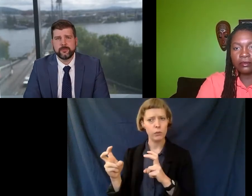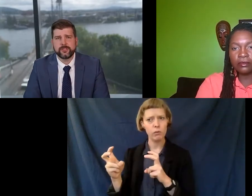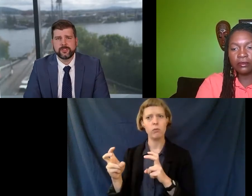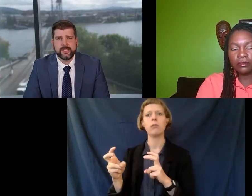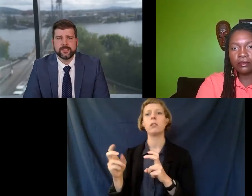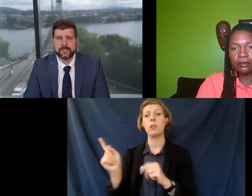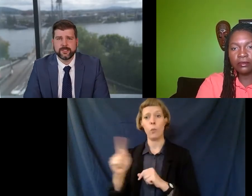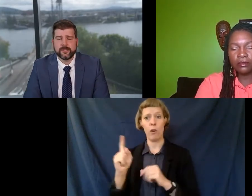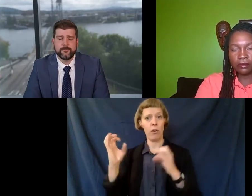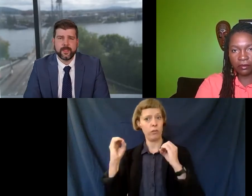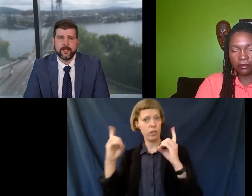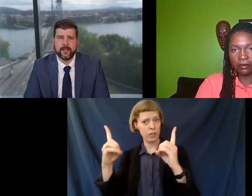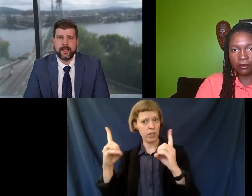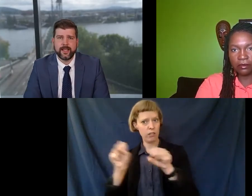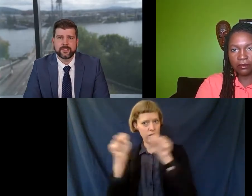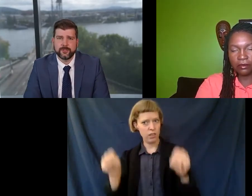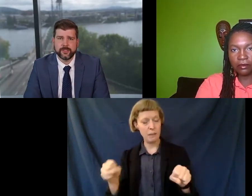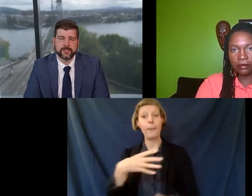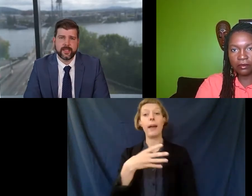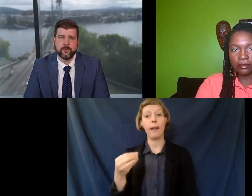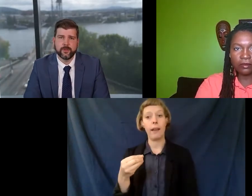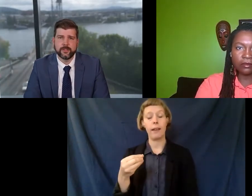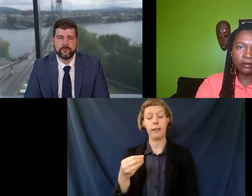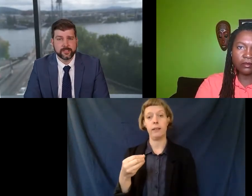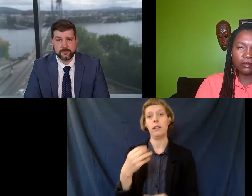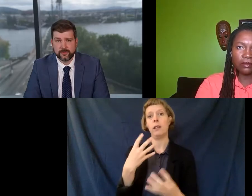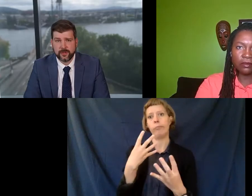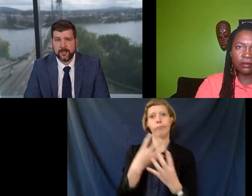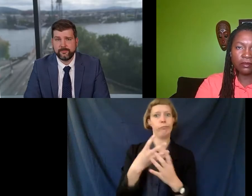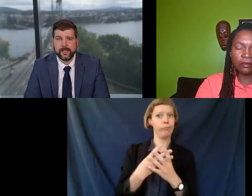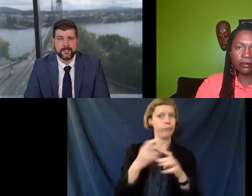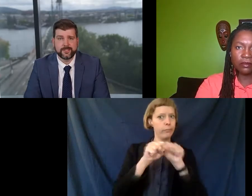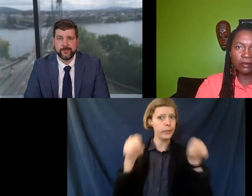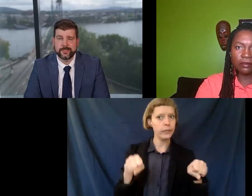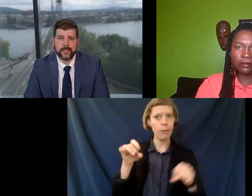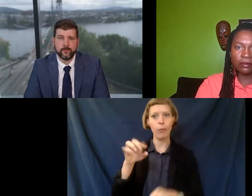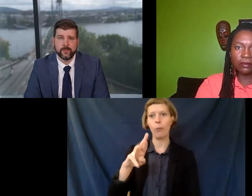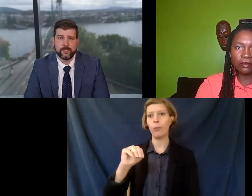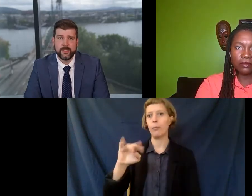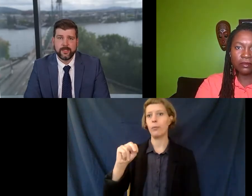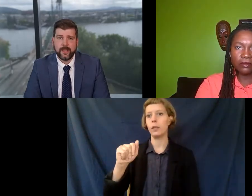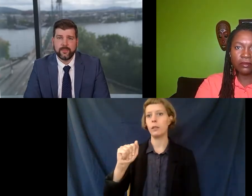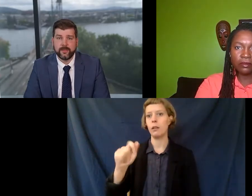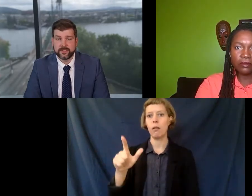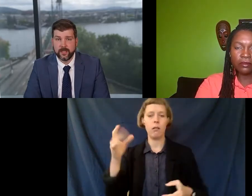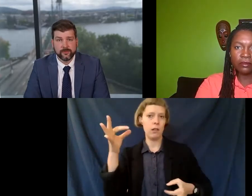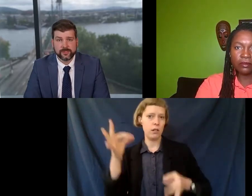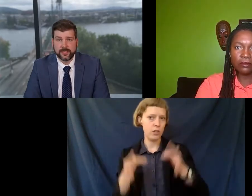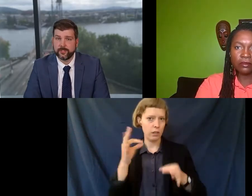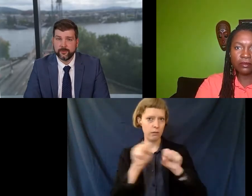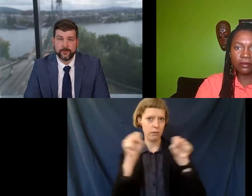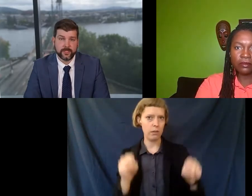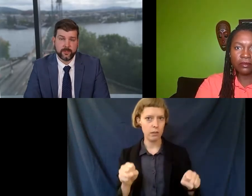our criminal justice system. I had students that were victims of crime. I had students that were